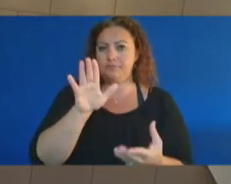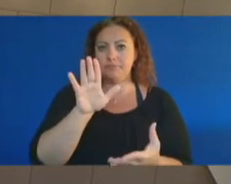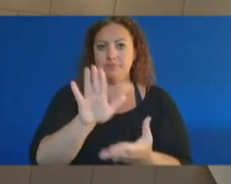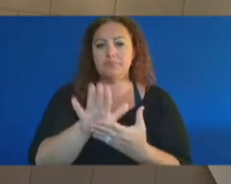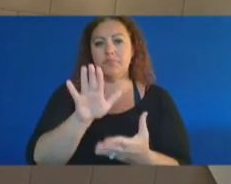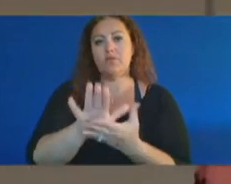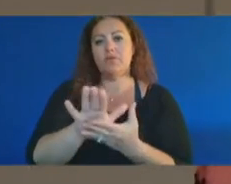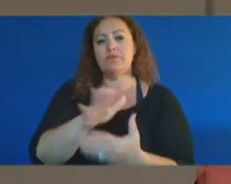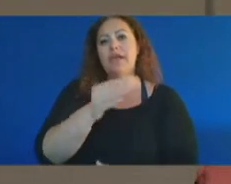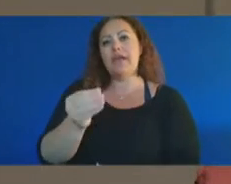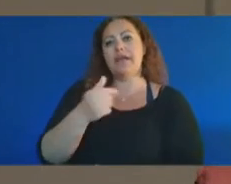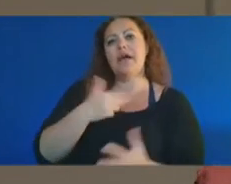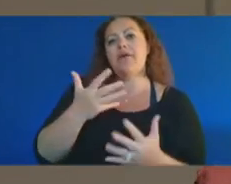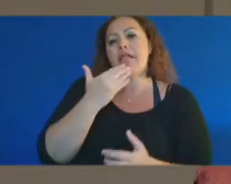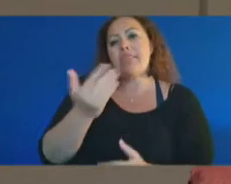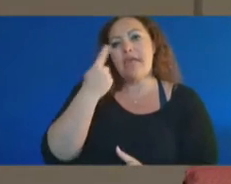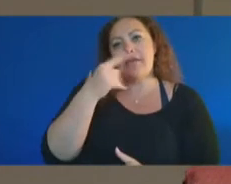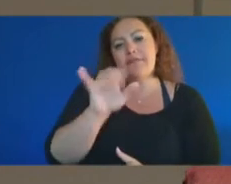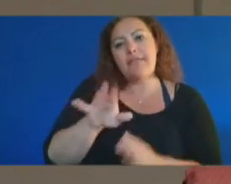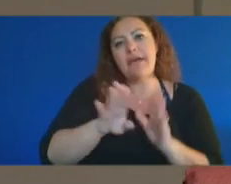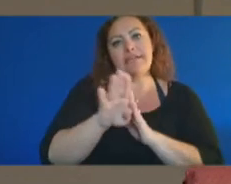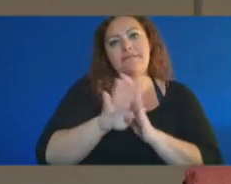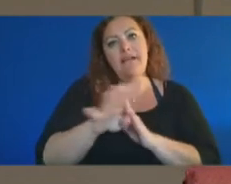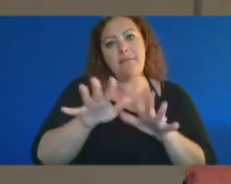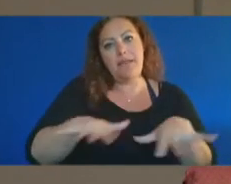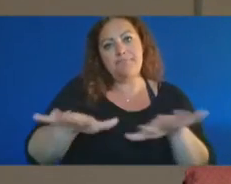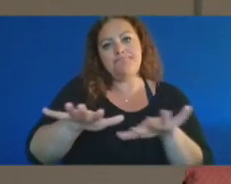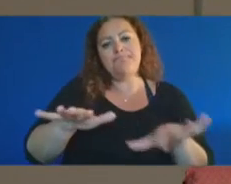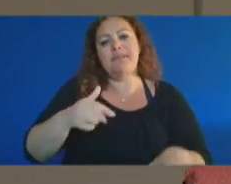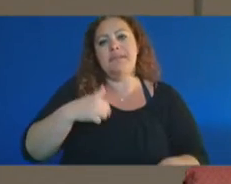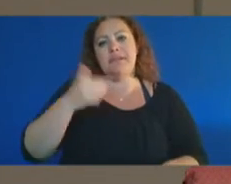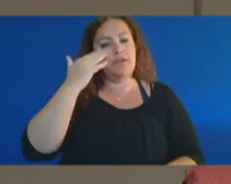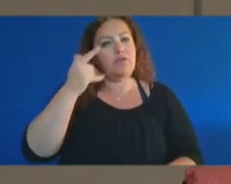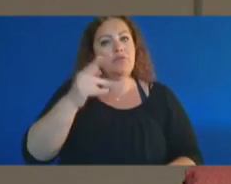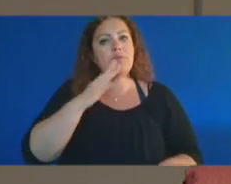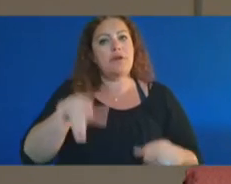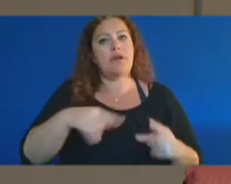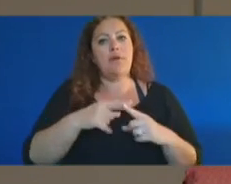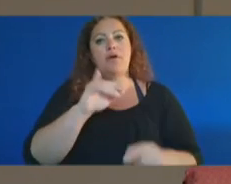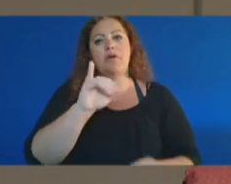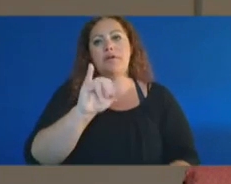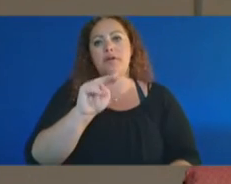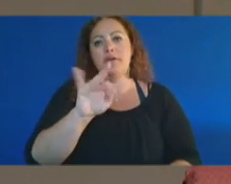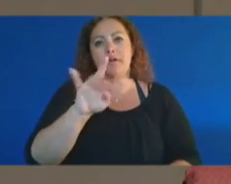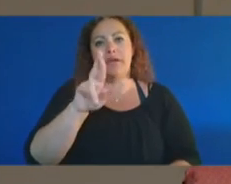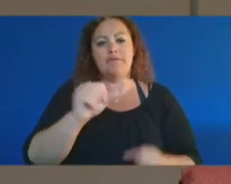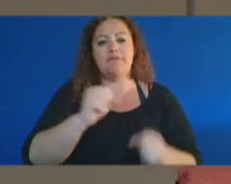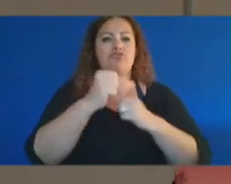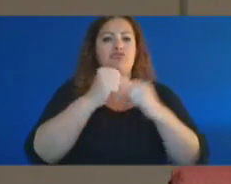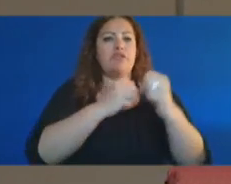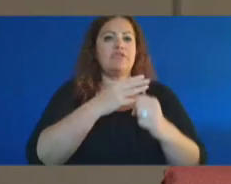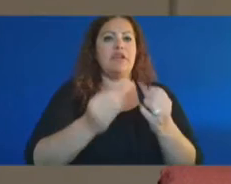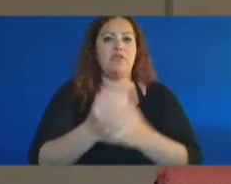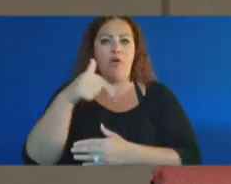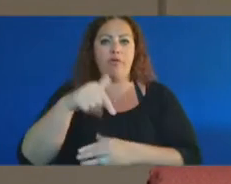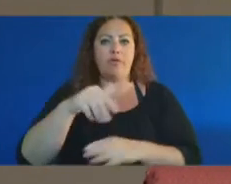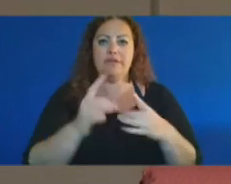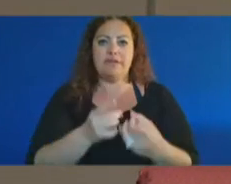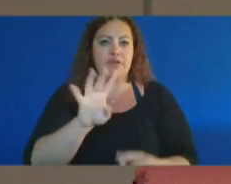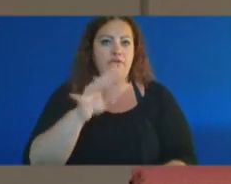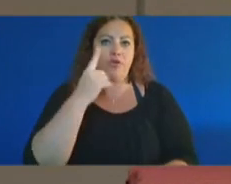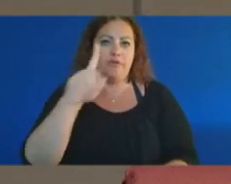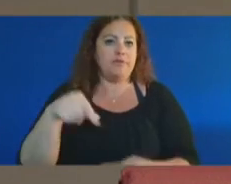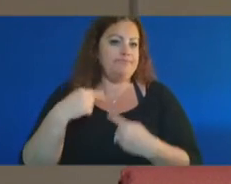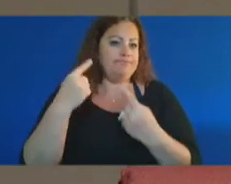and I want to thank you for the development you you all know that I've been talking about the infrastructure and the and the growth in District 4 for over a